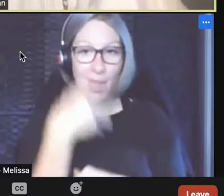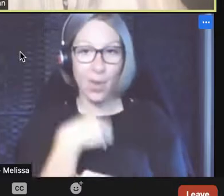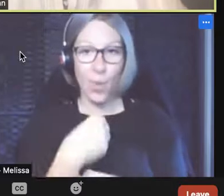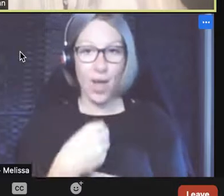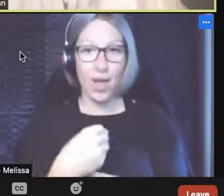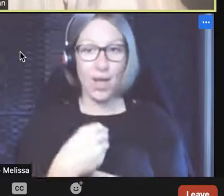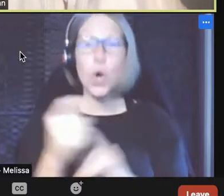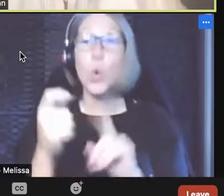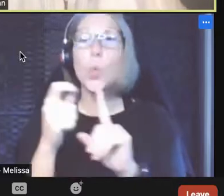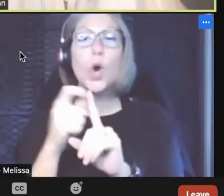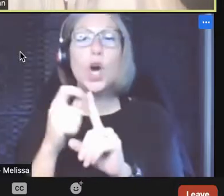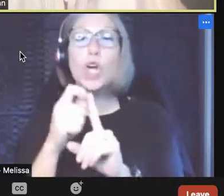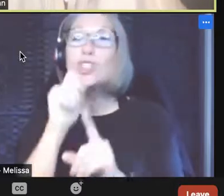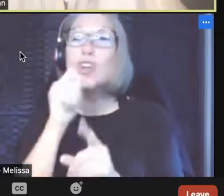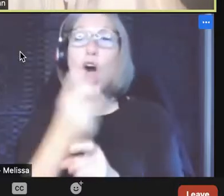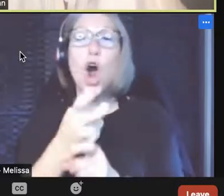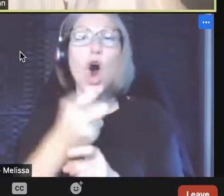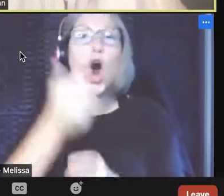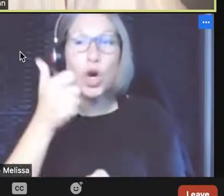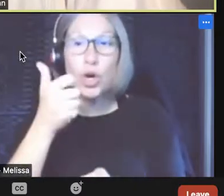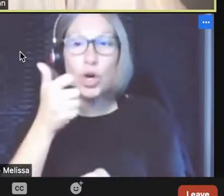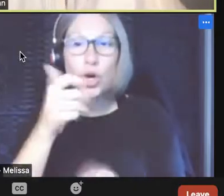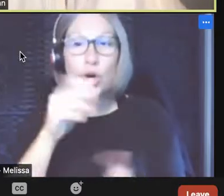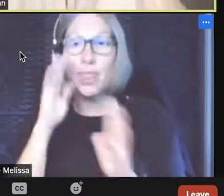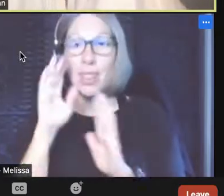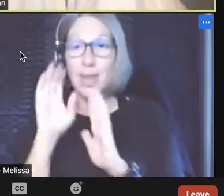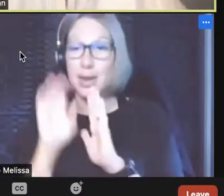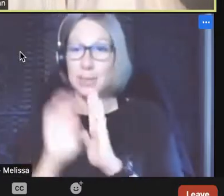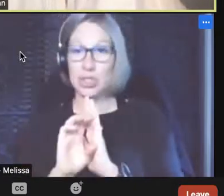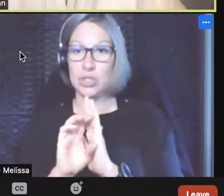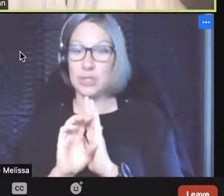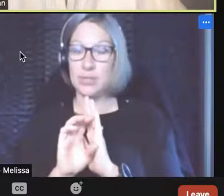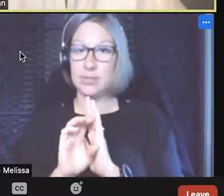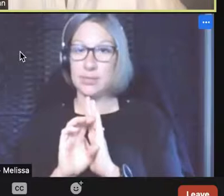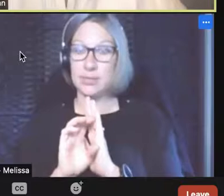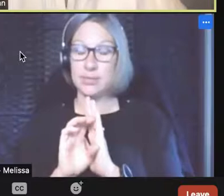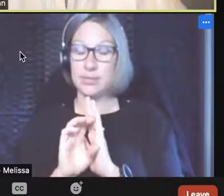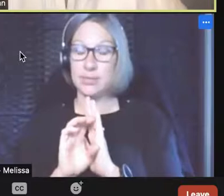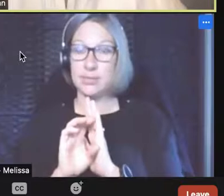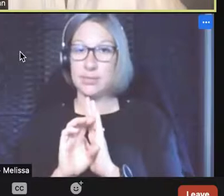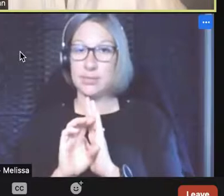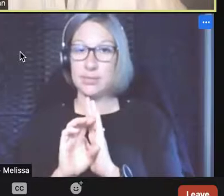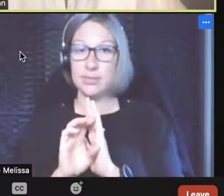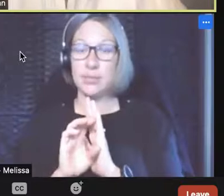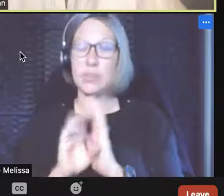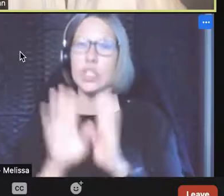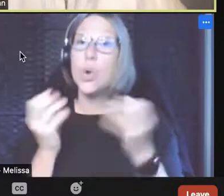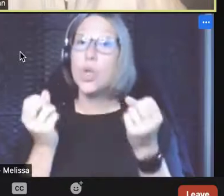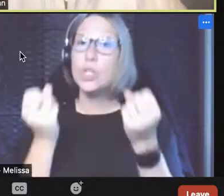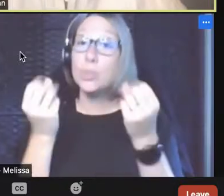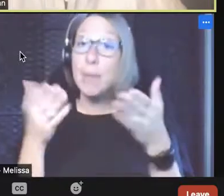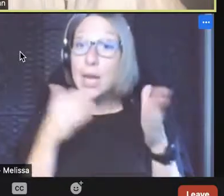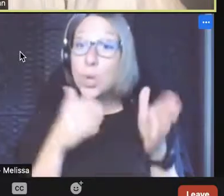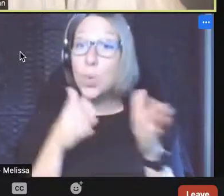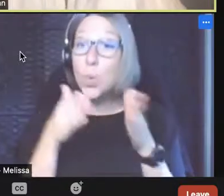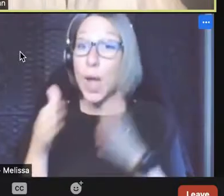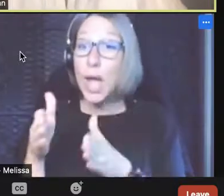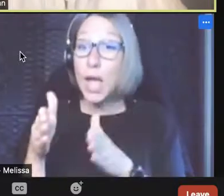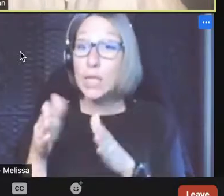harder than images. And so there are lots of ways a child uses